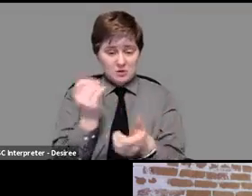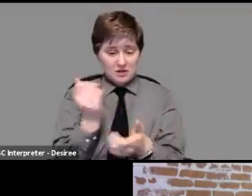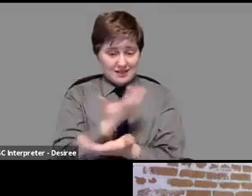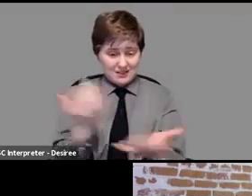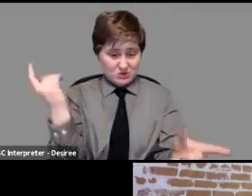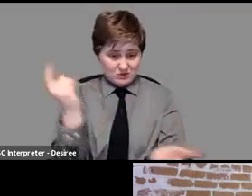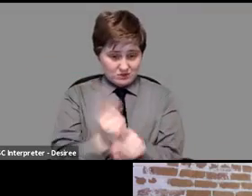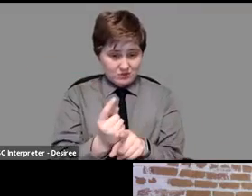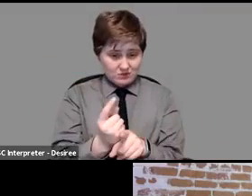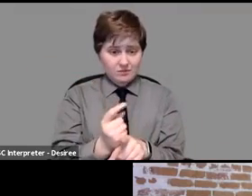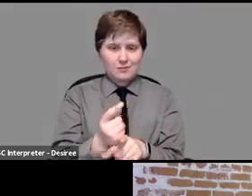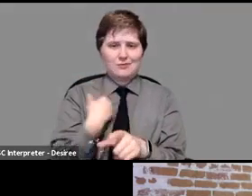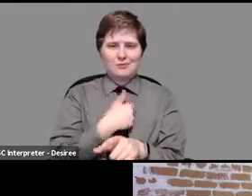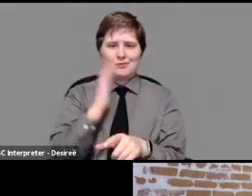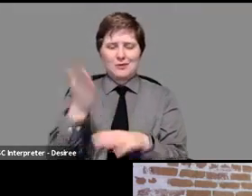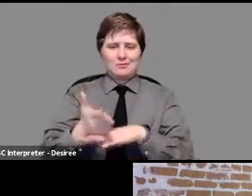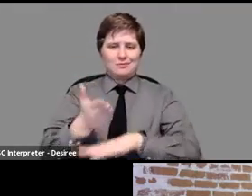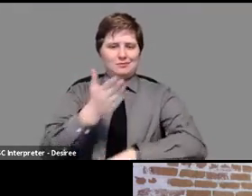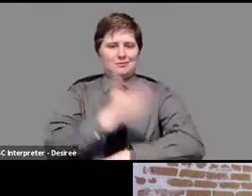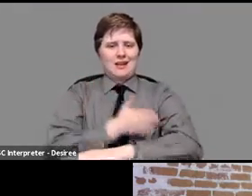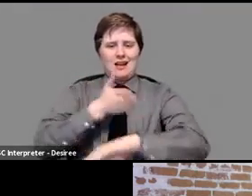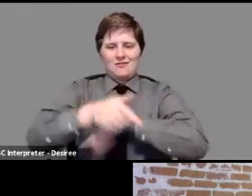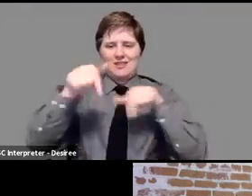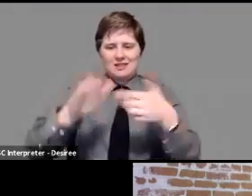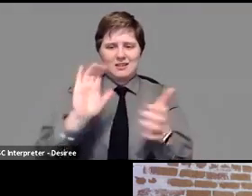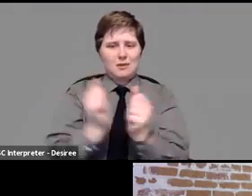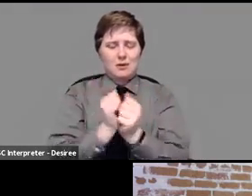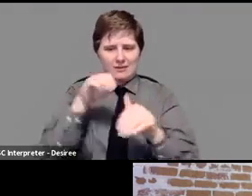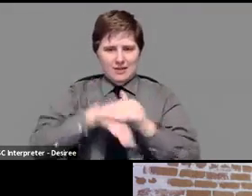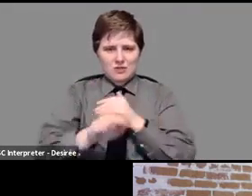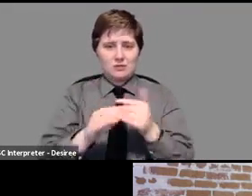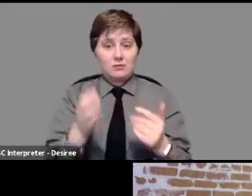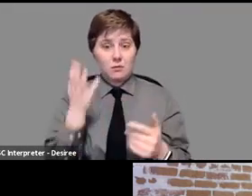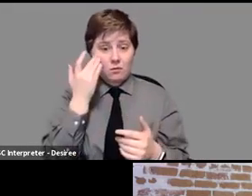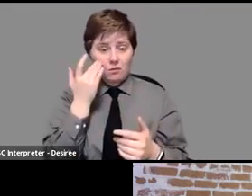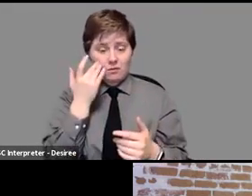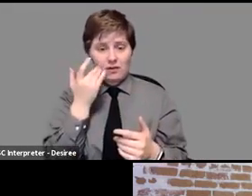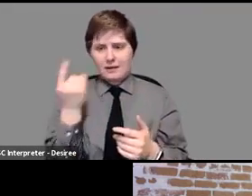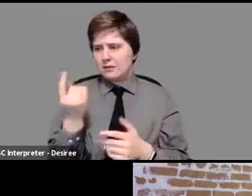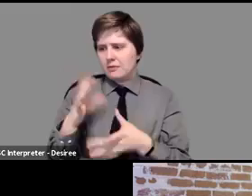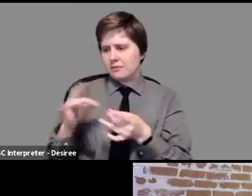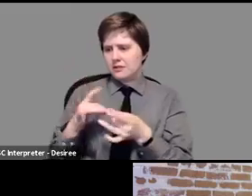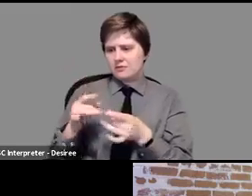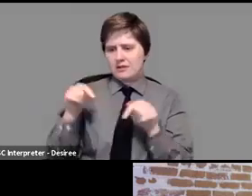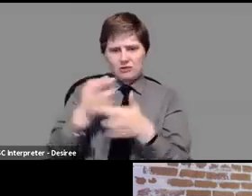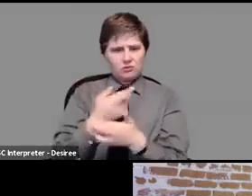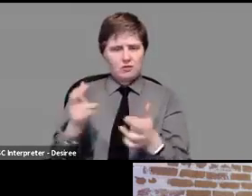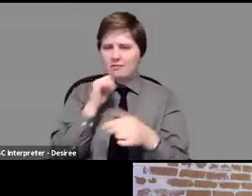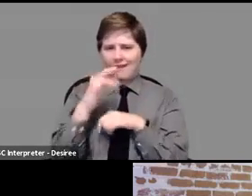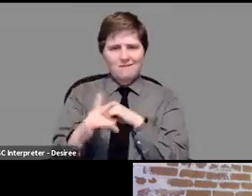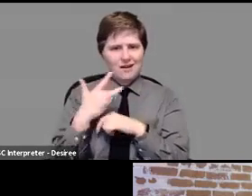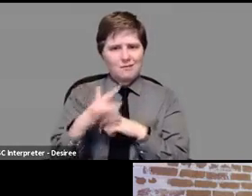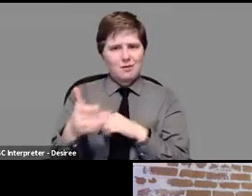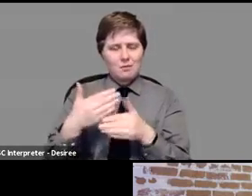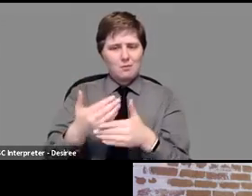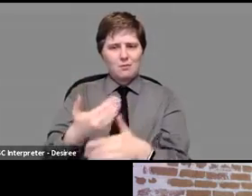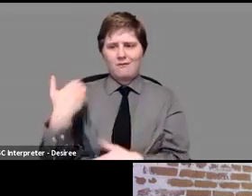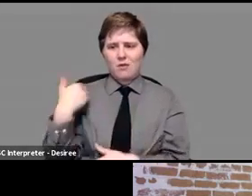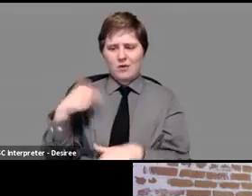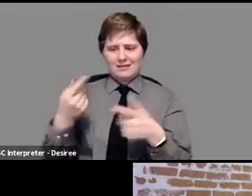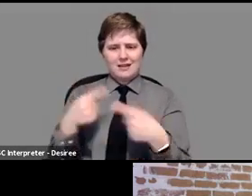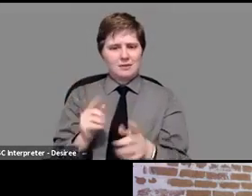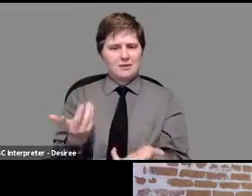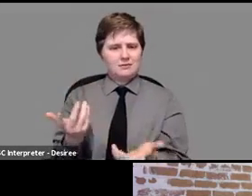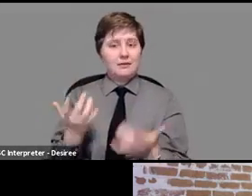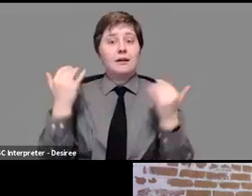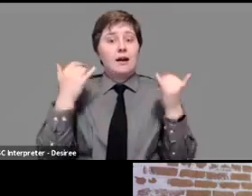up better after this than we were going into it, because someone mentioned these resources weren't available to us before this happened.